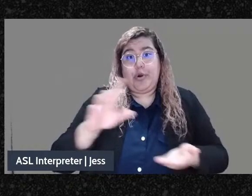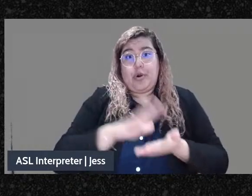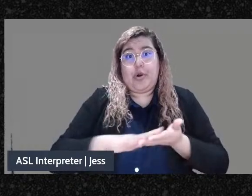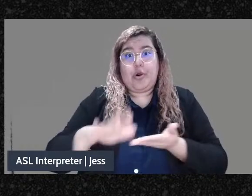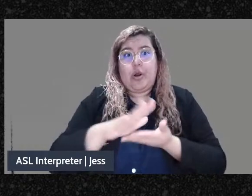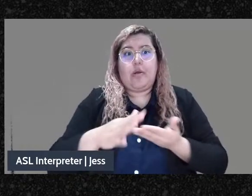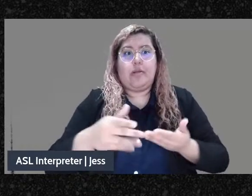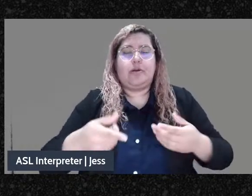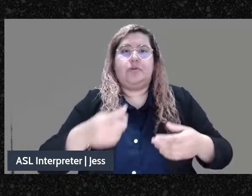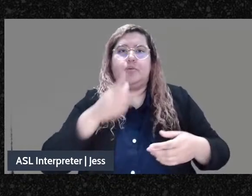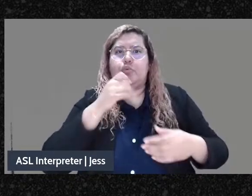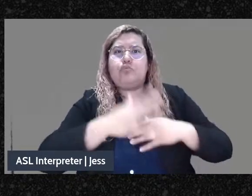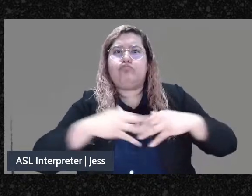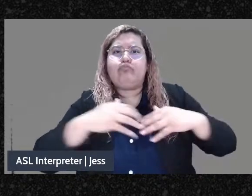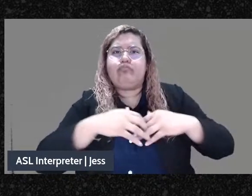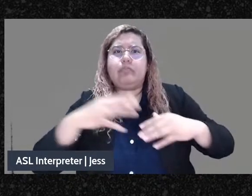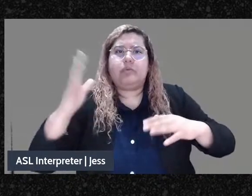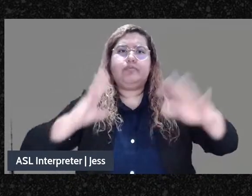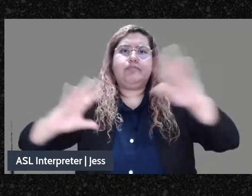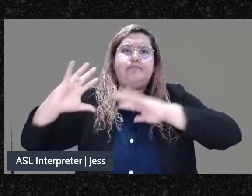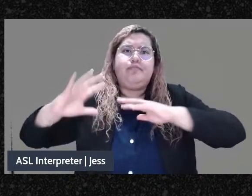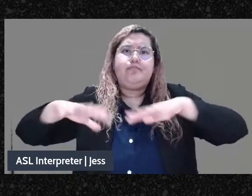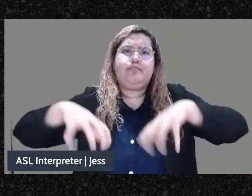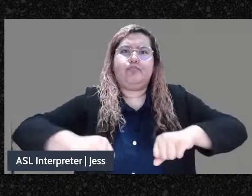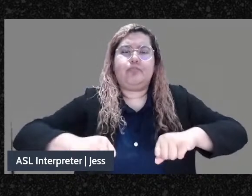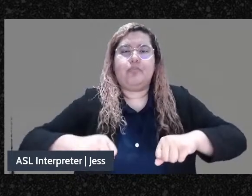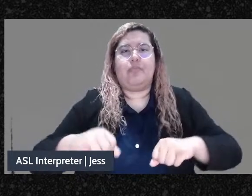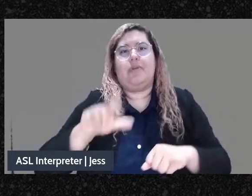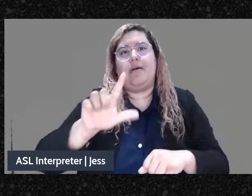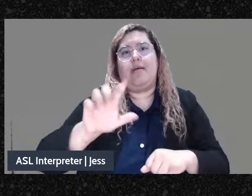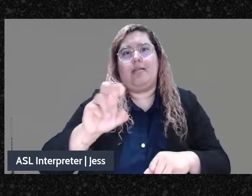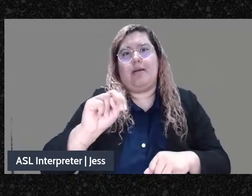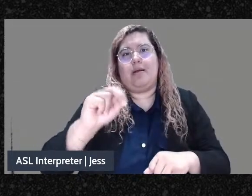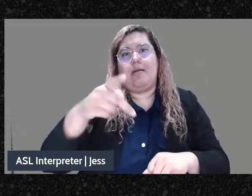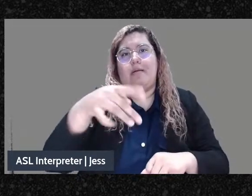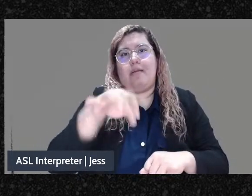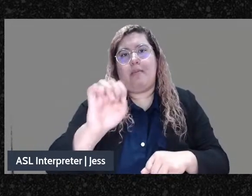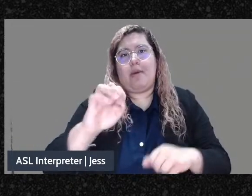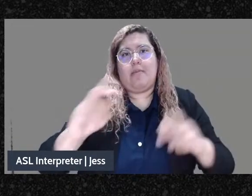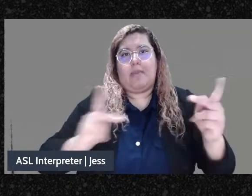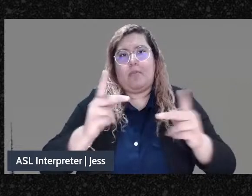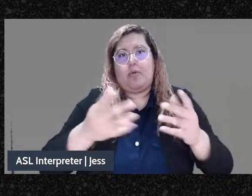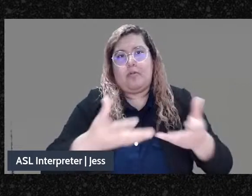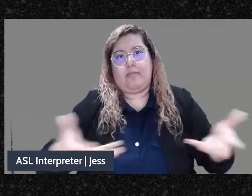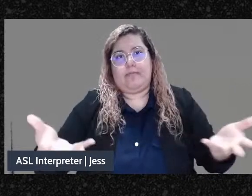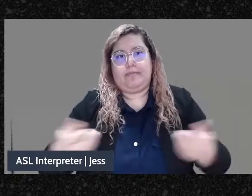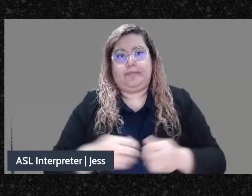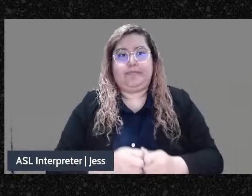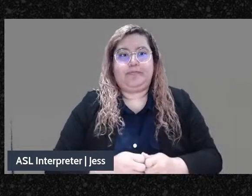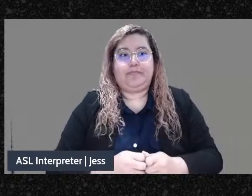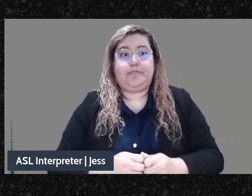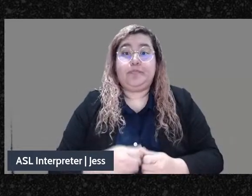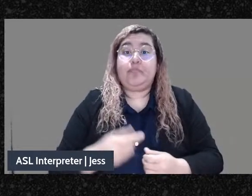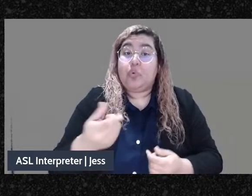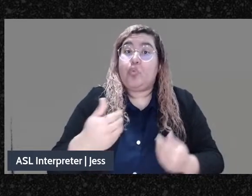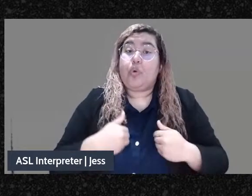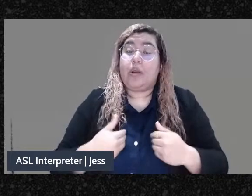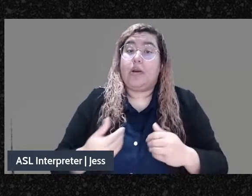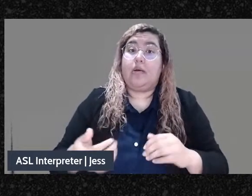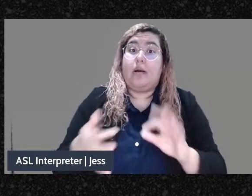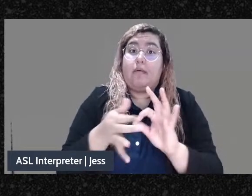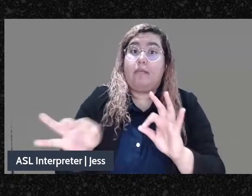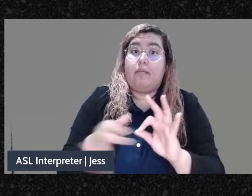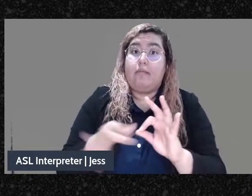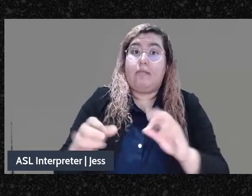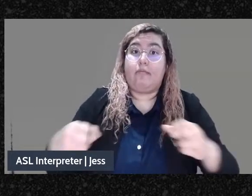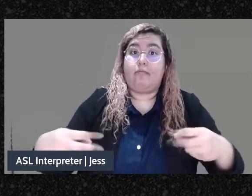Lenape people. In terms of accessibility, you can find a link to access live transcription for this event directly under the